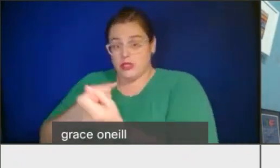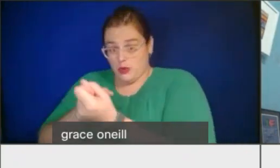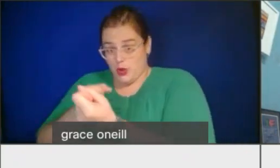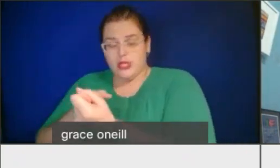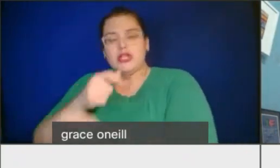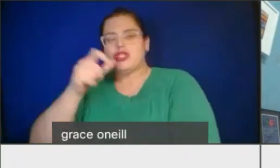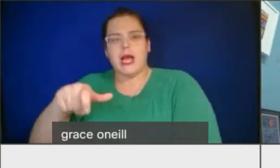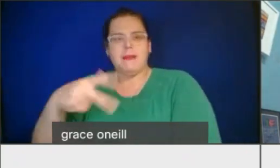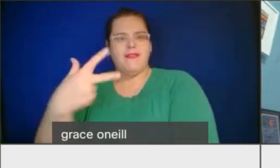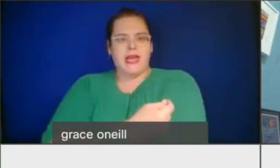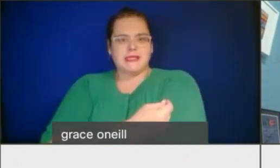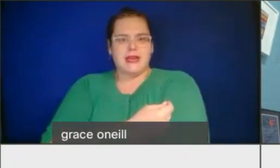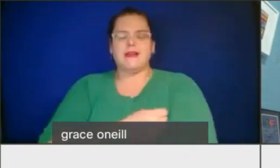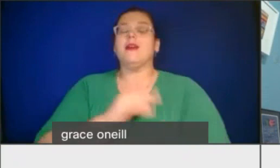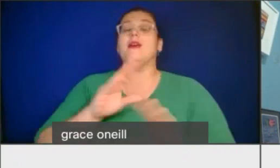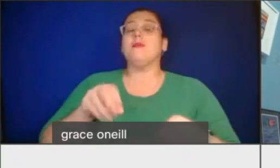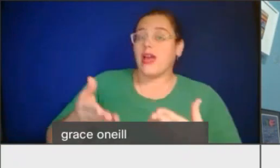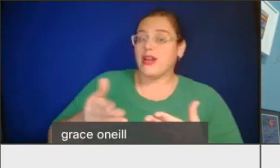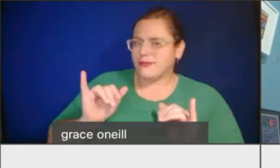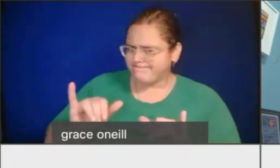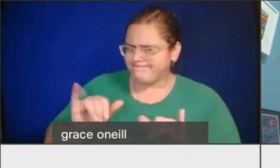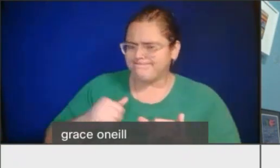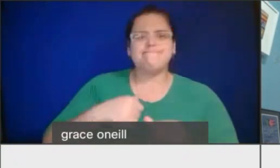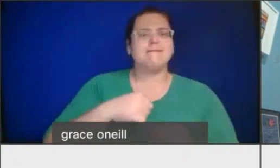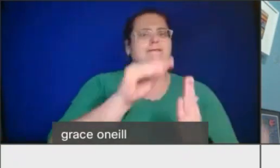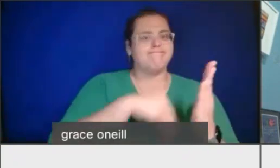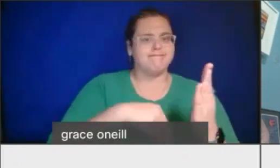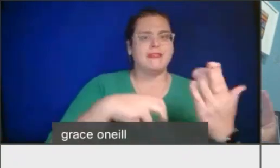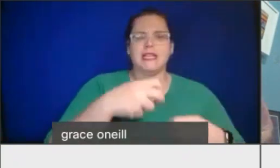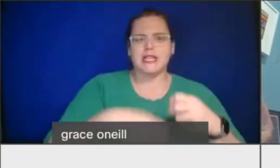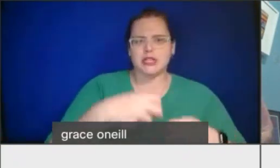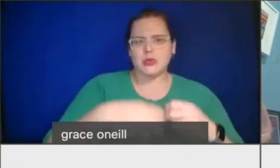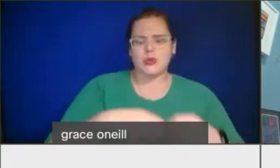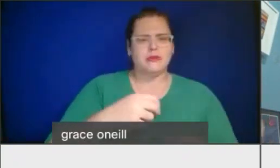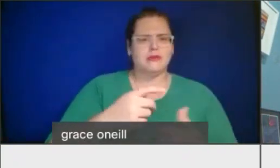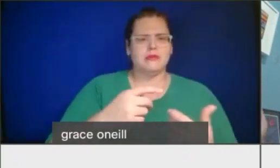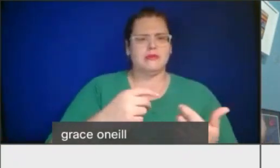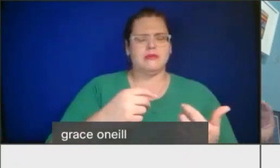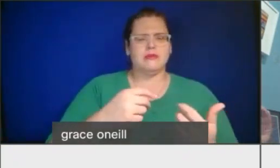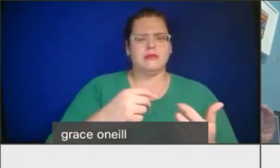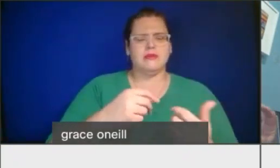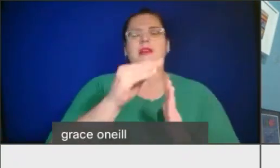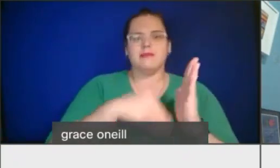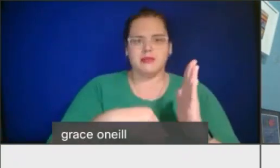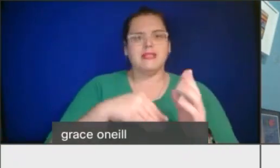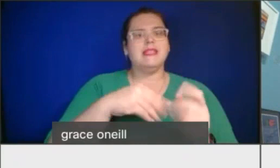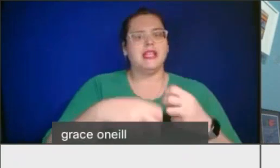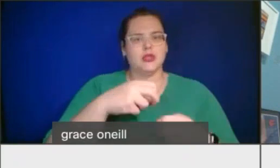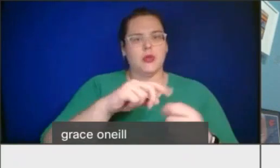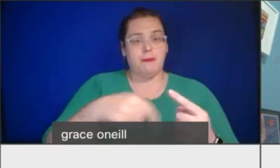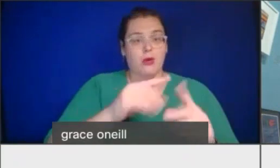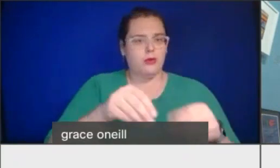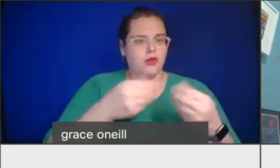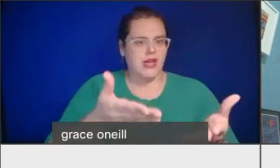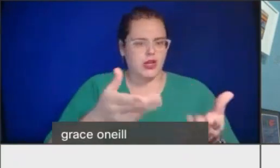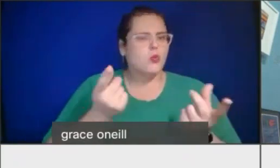issue is entered, how will the provider respond to that issue? What you'll notice is in the vaccination